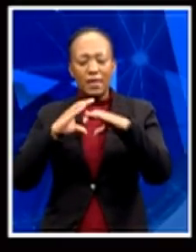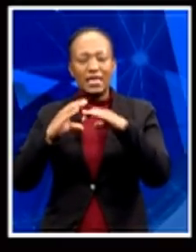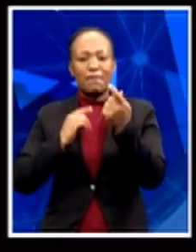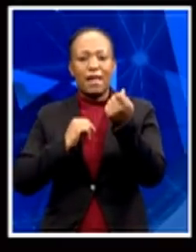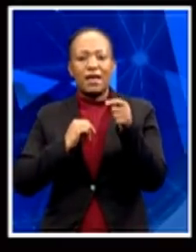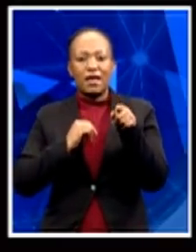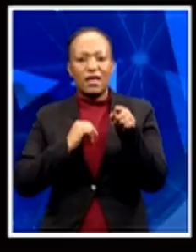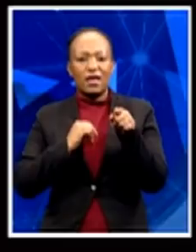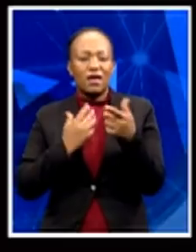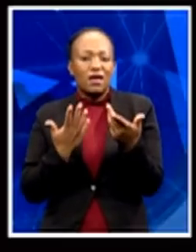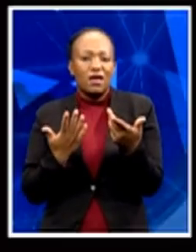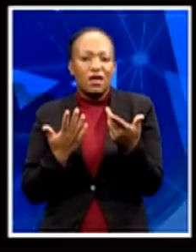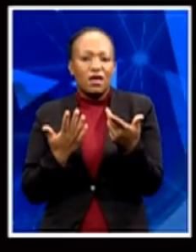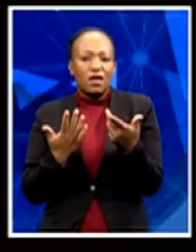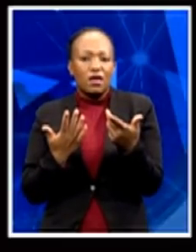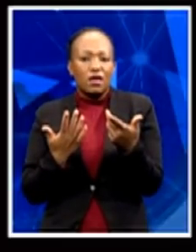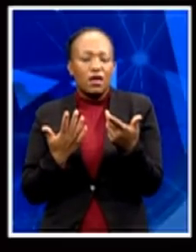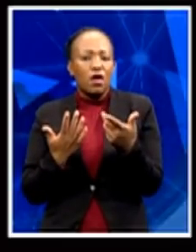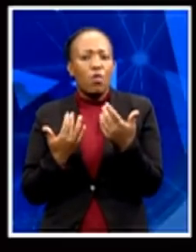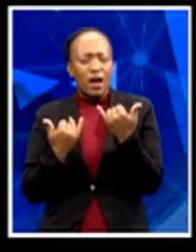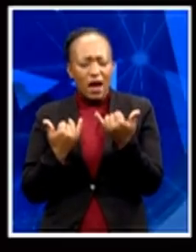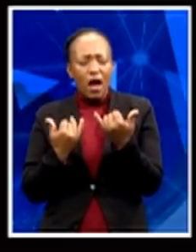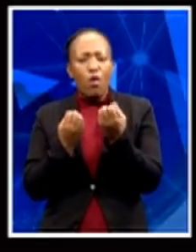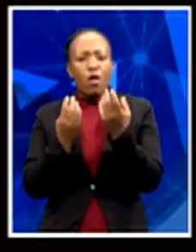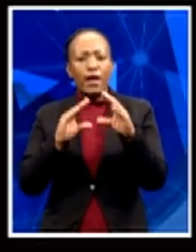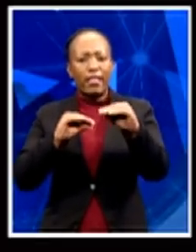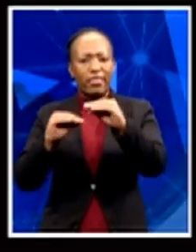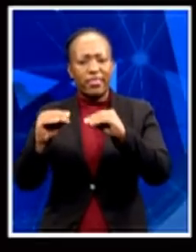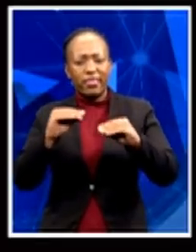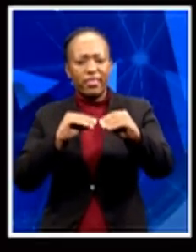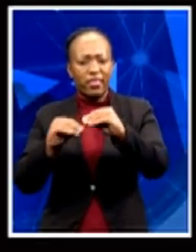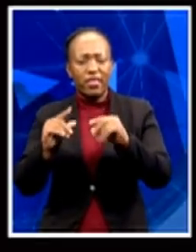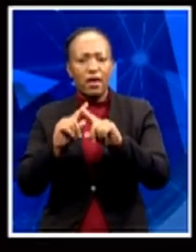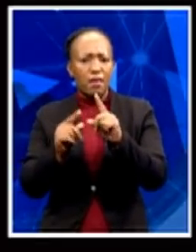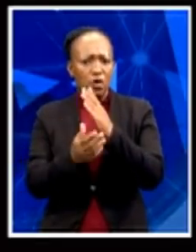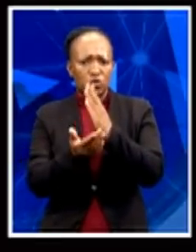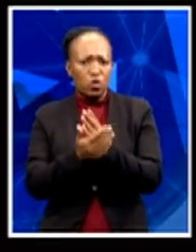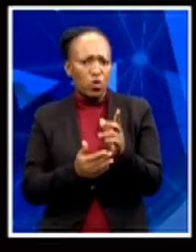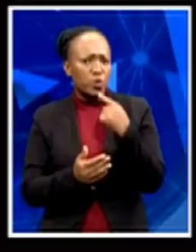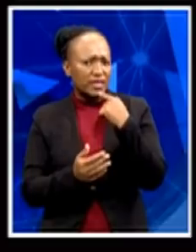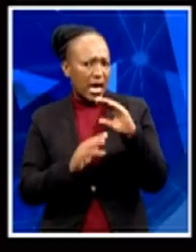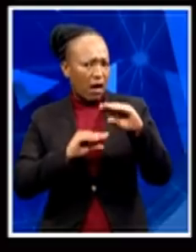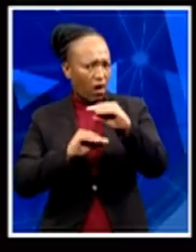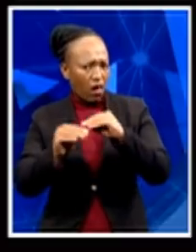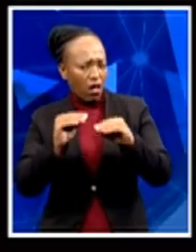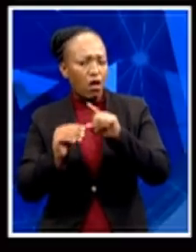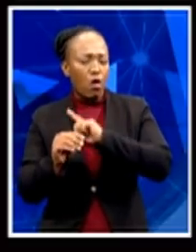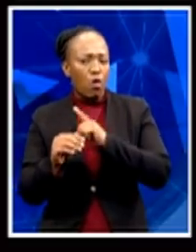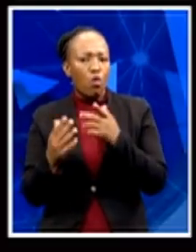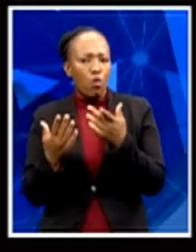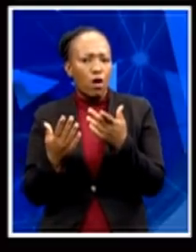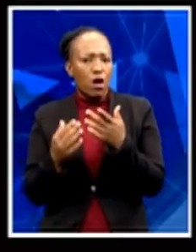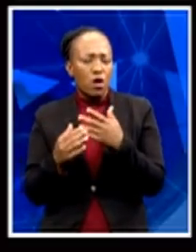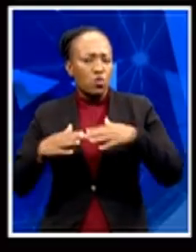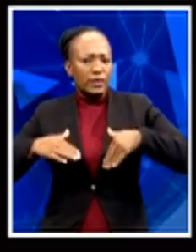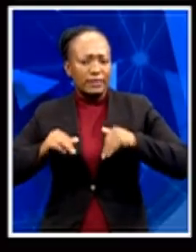of conspiracy theories, but I'm not sure why you say it's already conspiracy theory, because this has not really been thoroughly investigated. However,